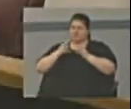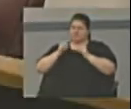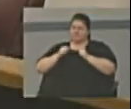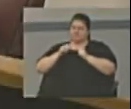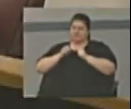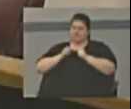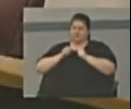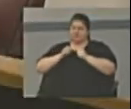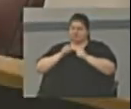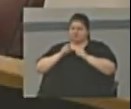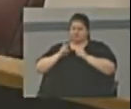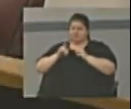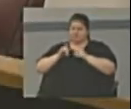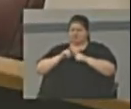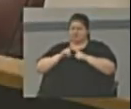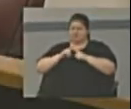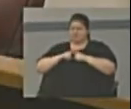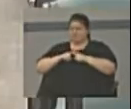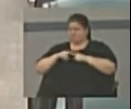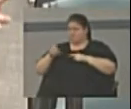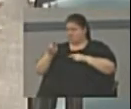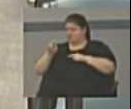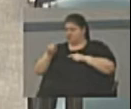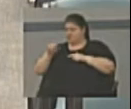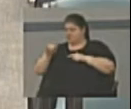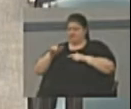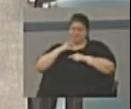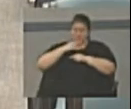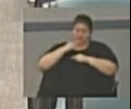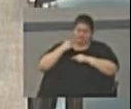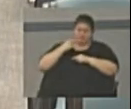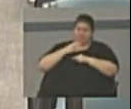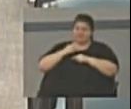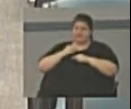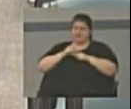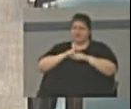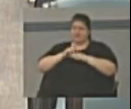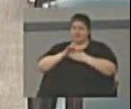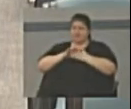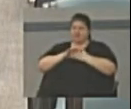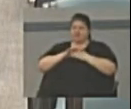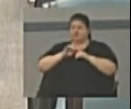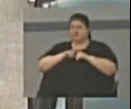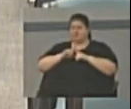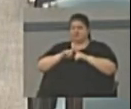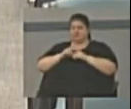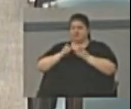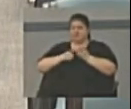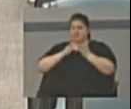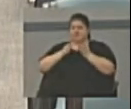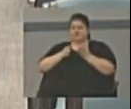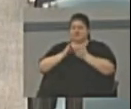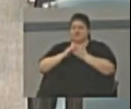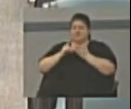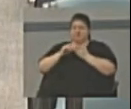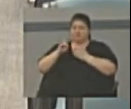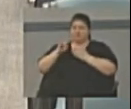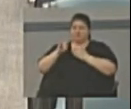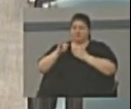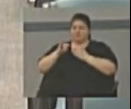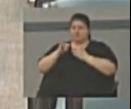cut up in a number of different ways. Could be retail, could be restaurants, and I believe there was also some suggestion that some of the units might